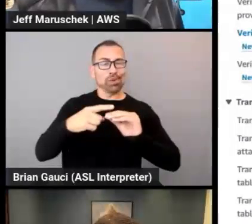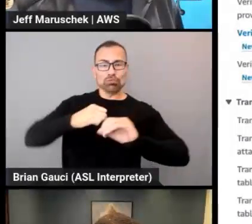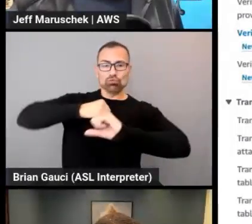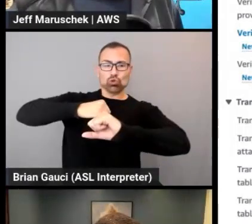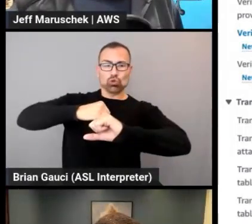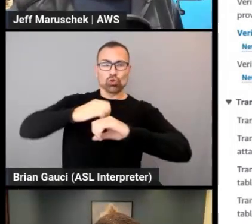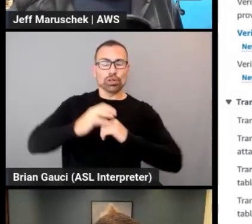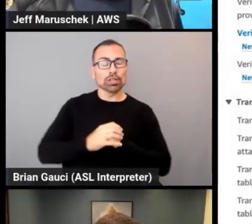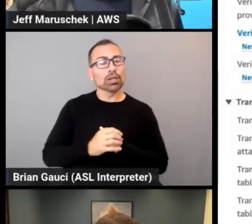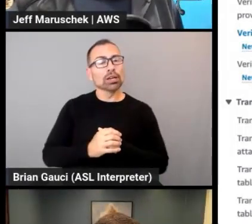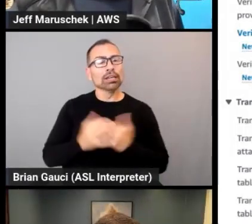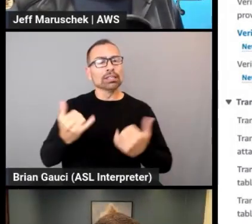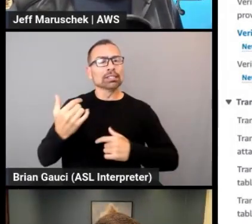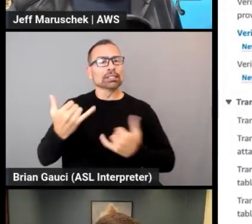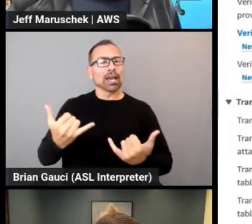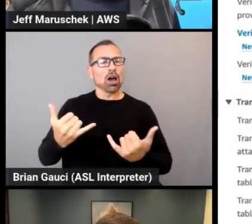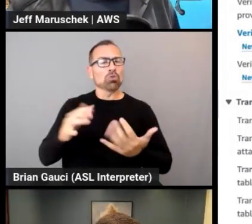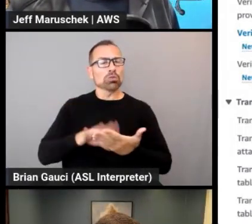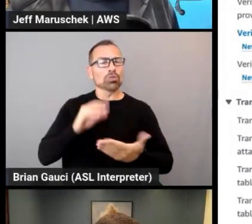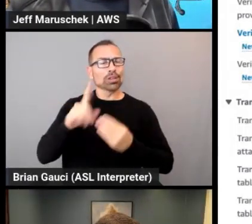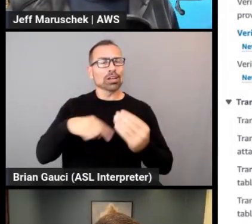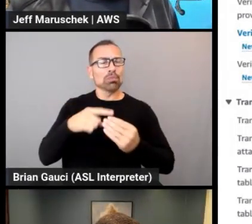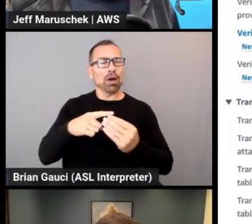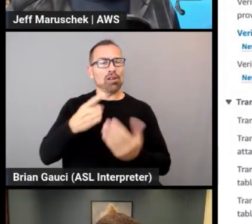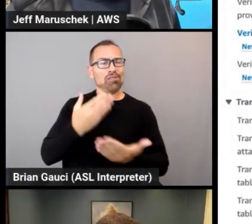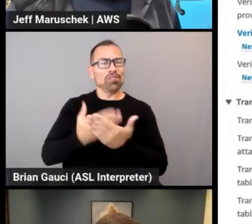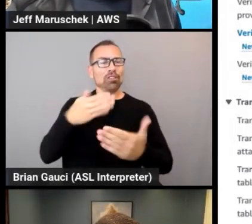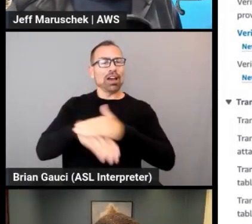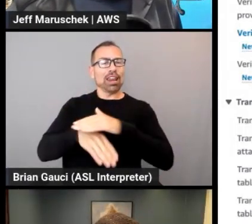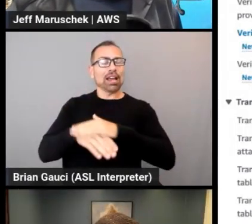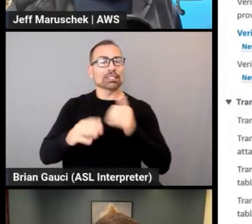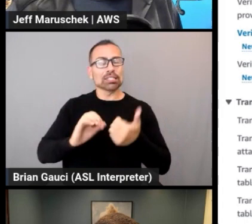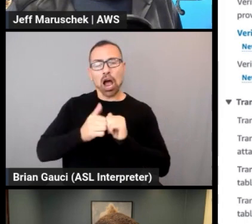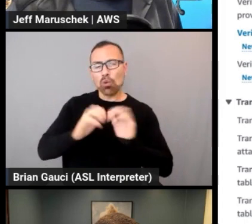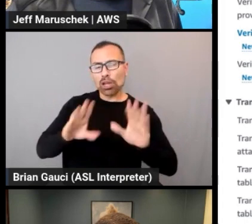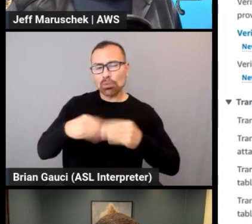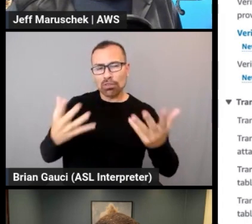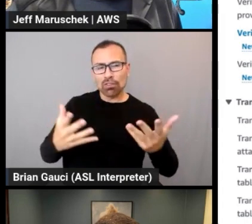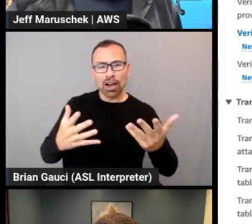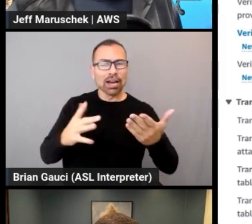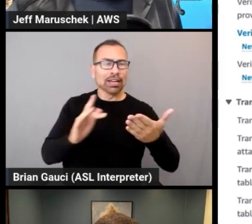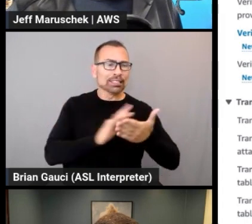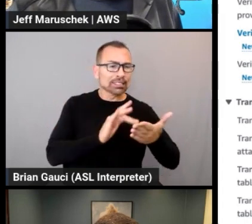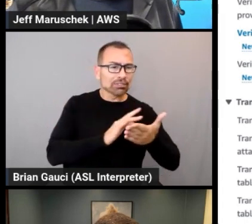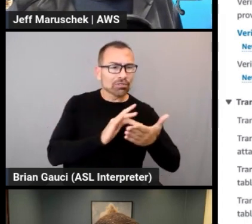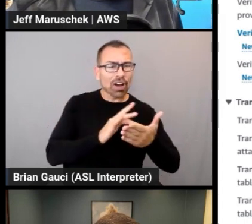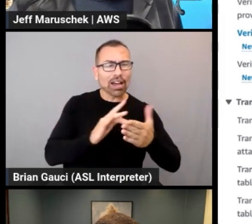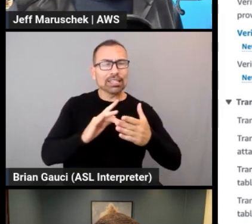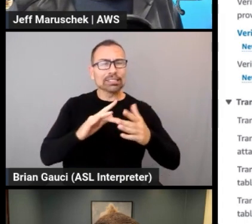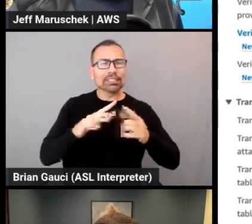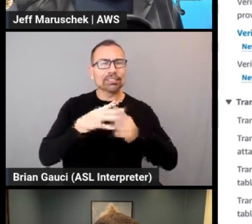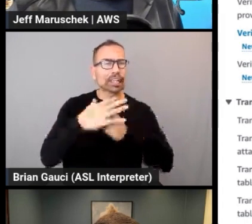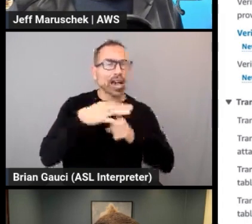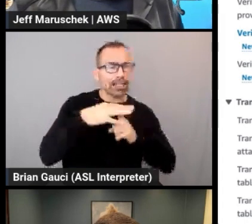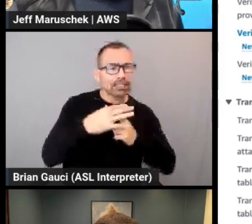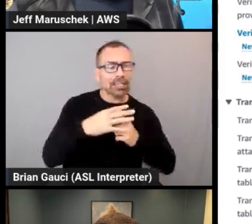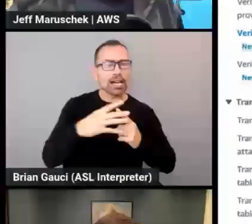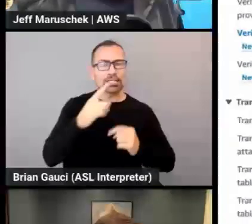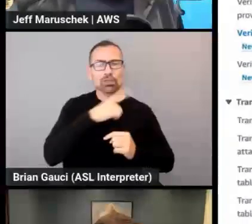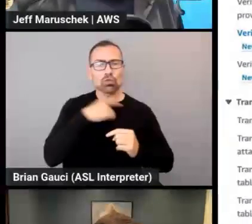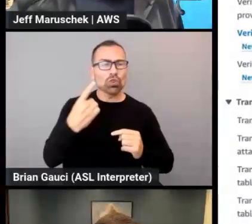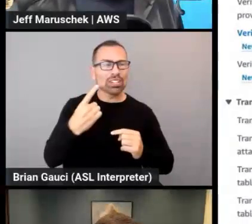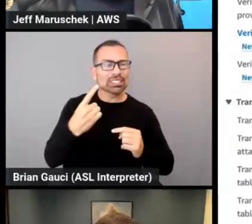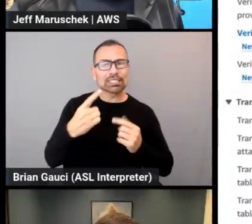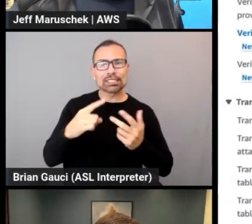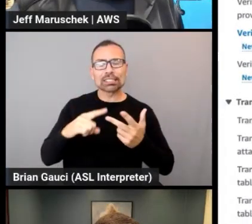how we can provide, device context and risk and identity to be able to access a web-based